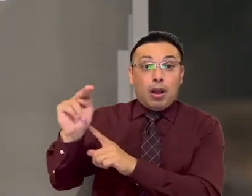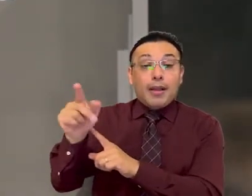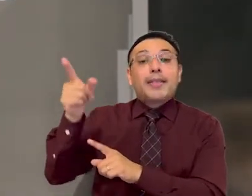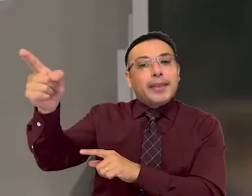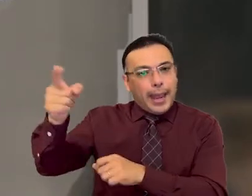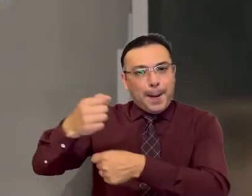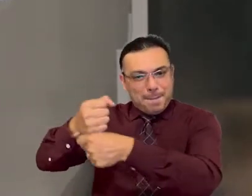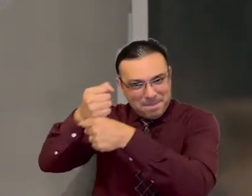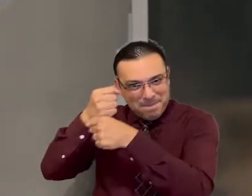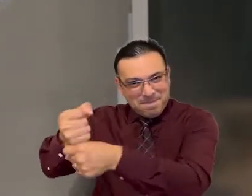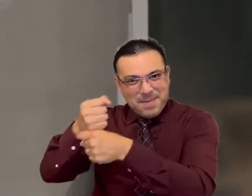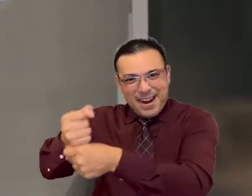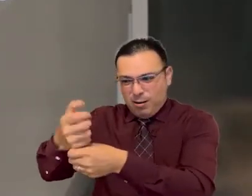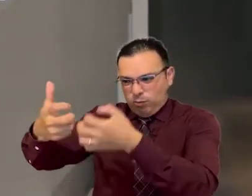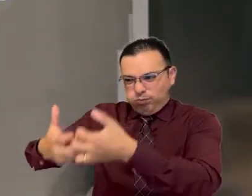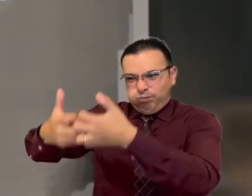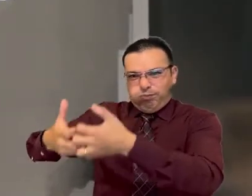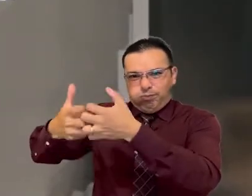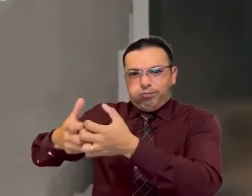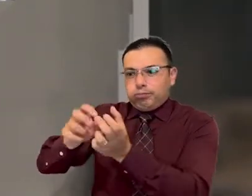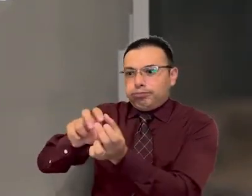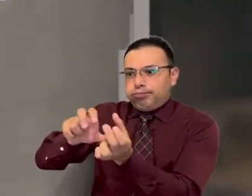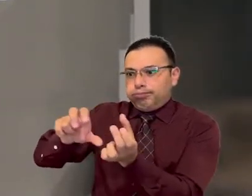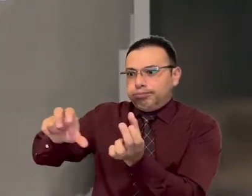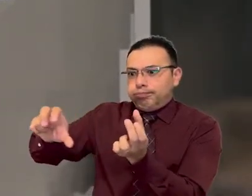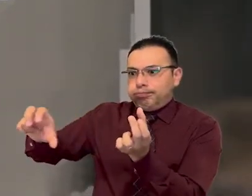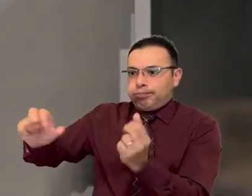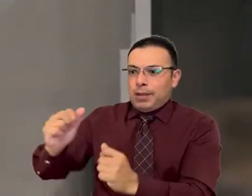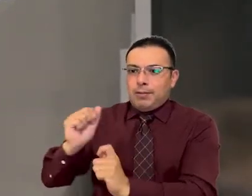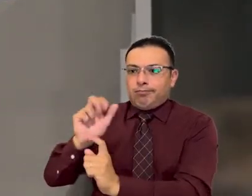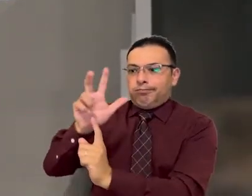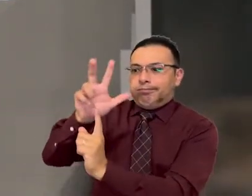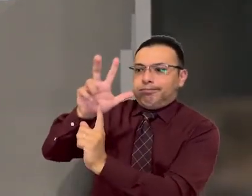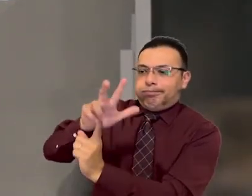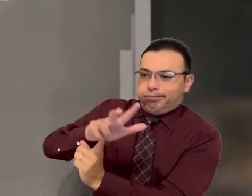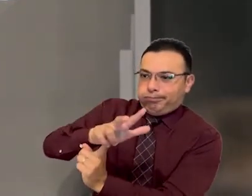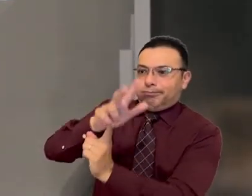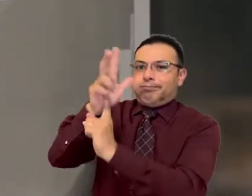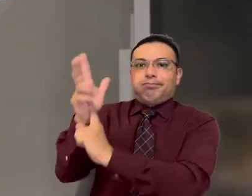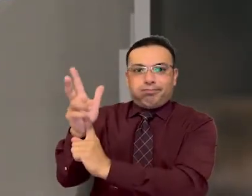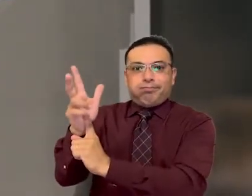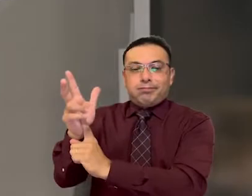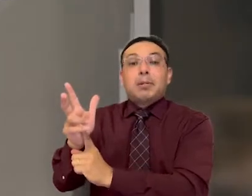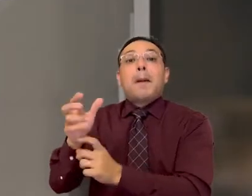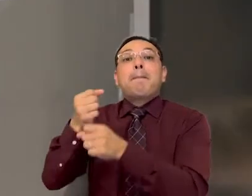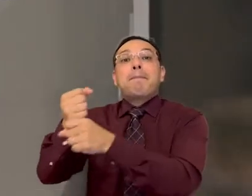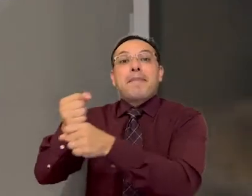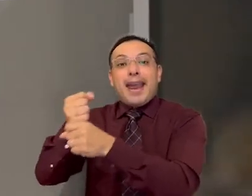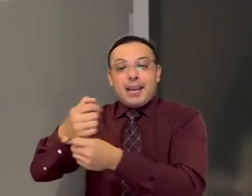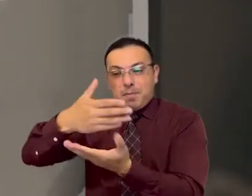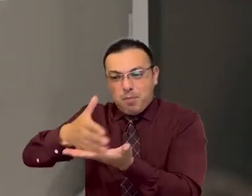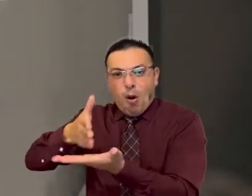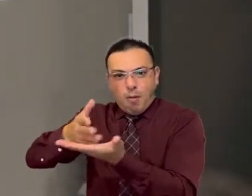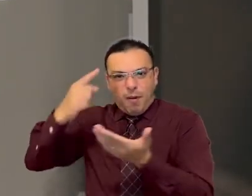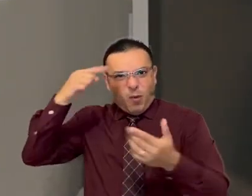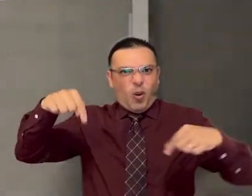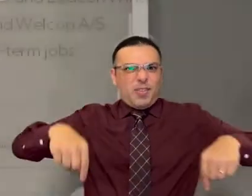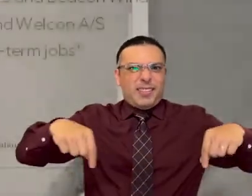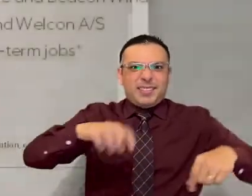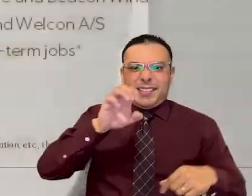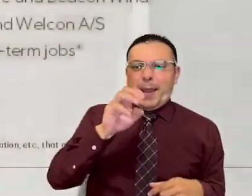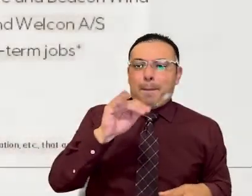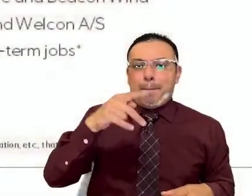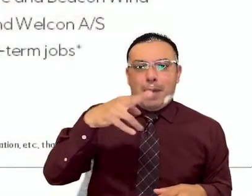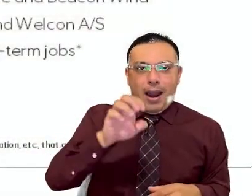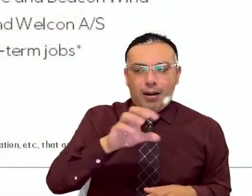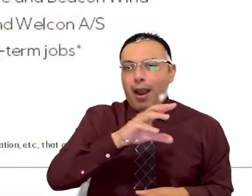U.S., and it will produce components for both the Empire and Beacon projects, also with quite a few jobs, and in